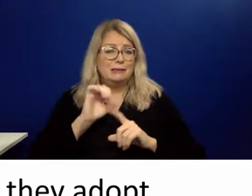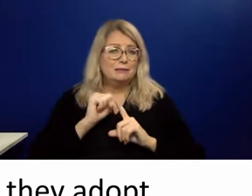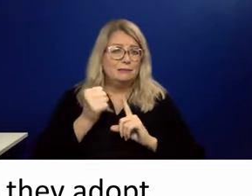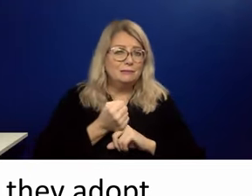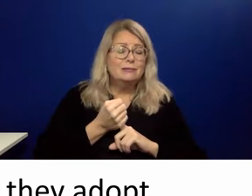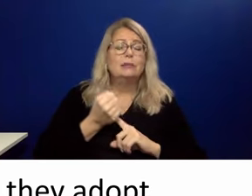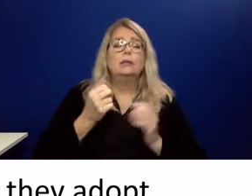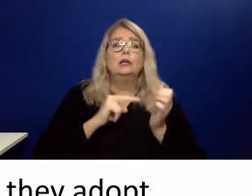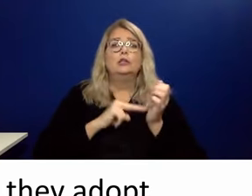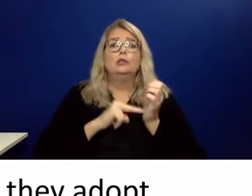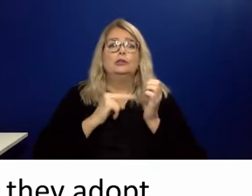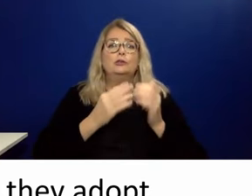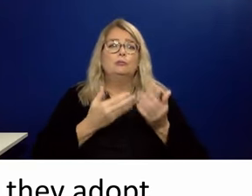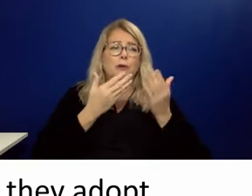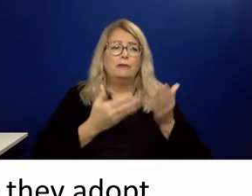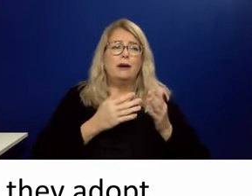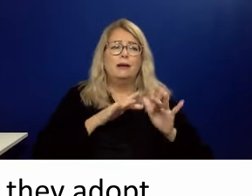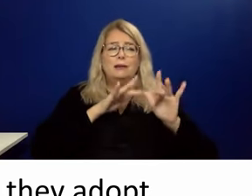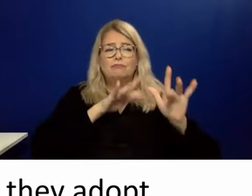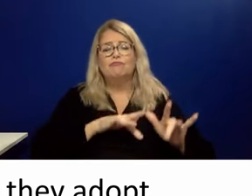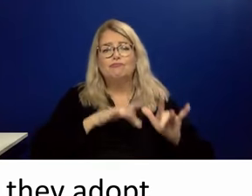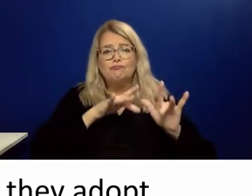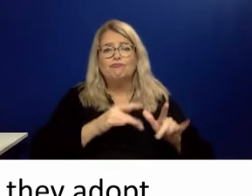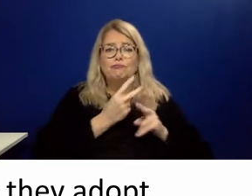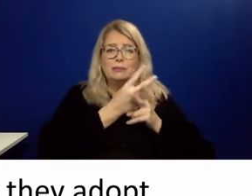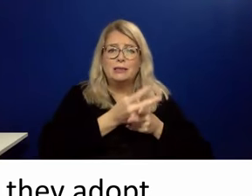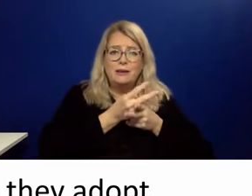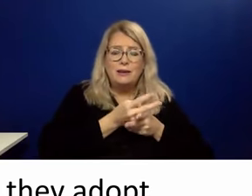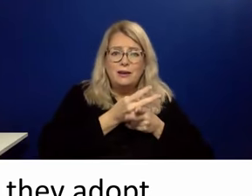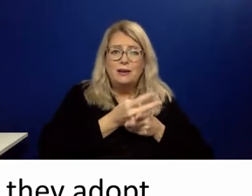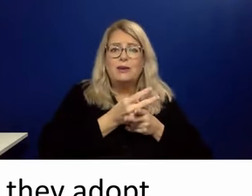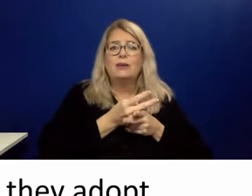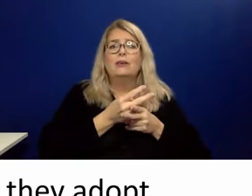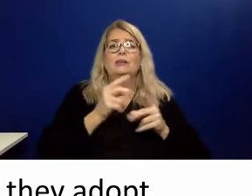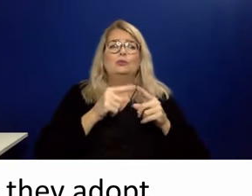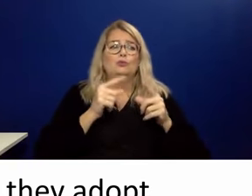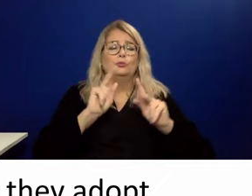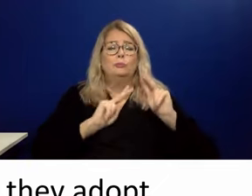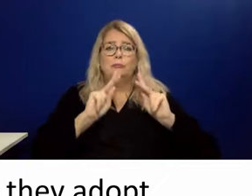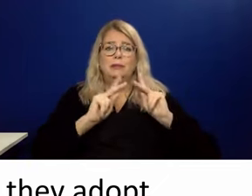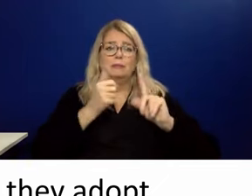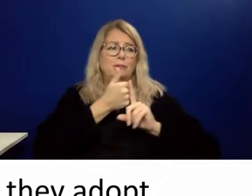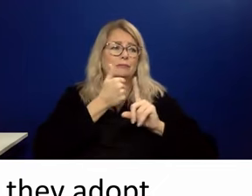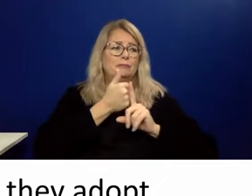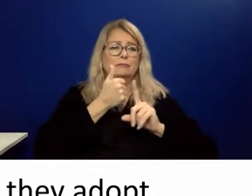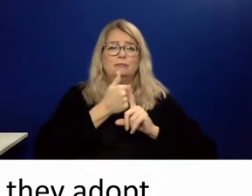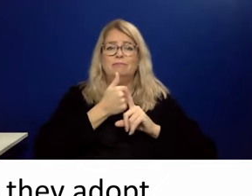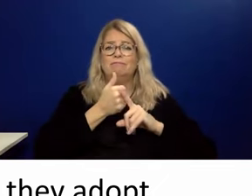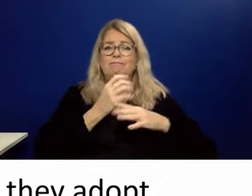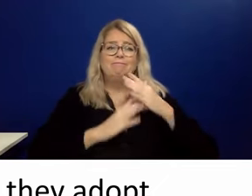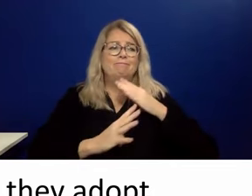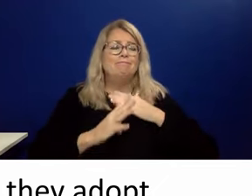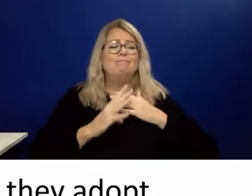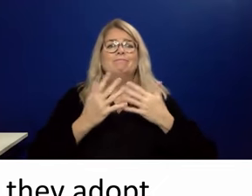providing the compassionate care to the most vulnerable populations in